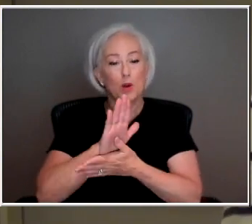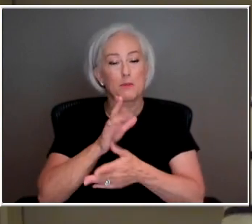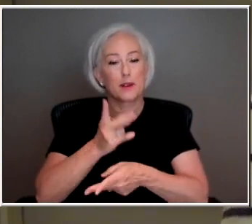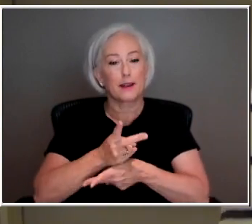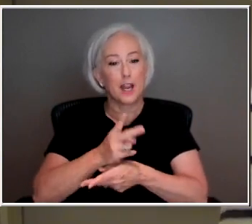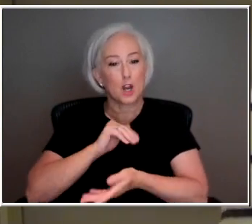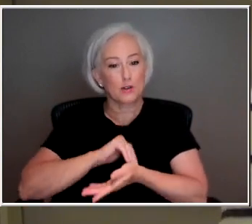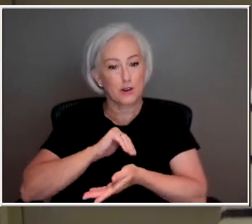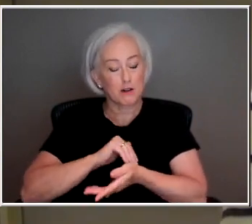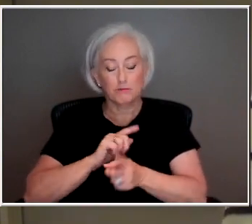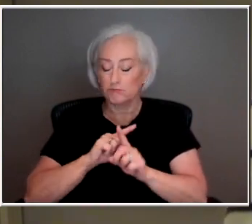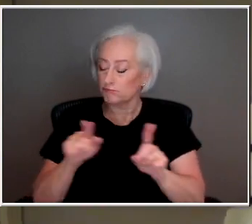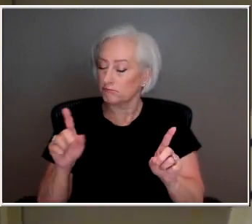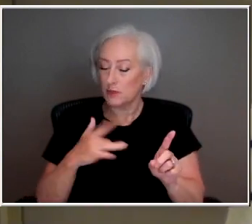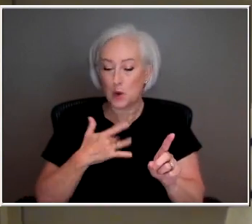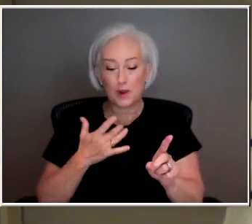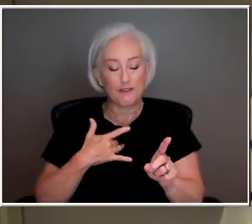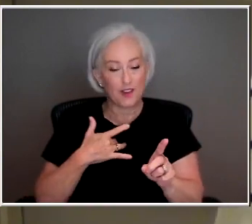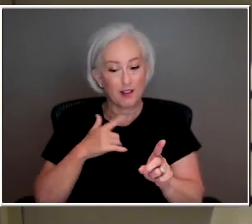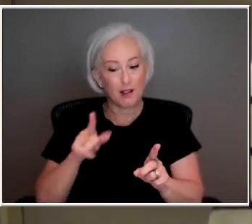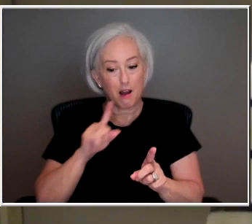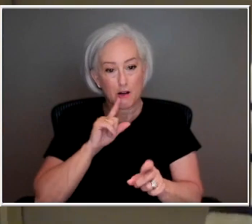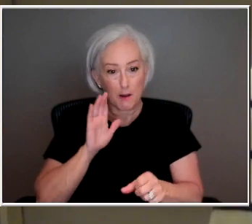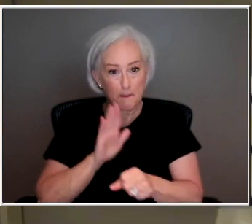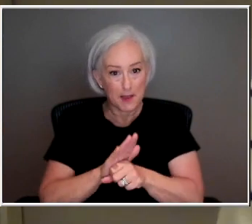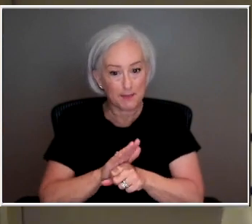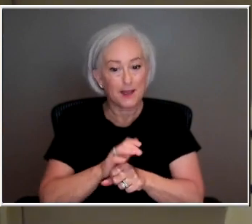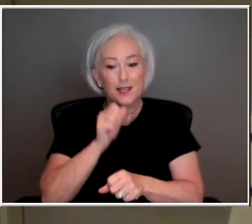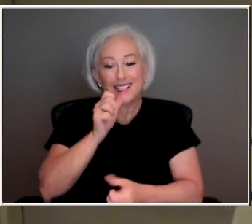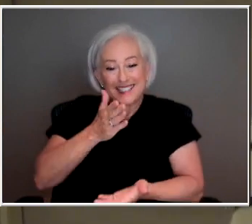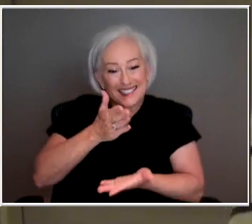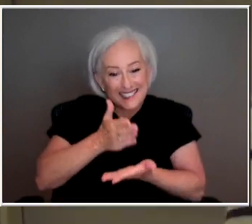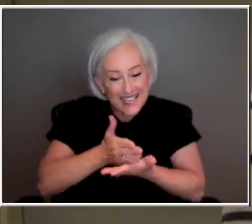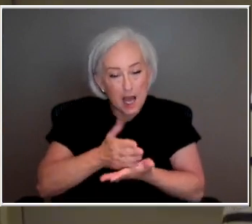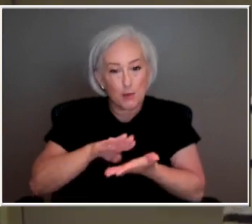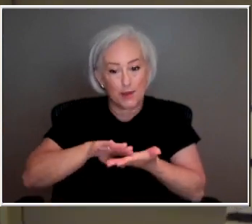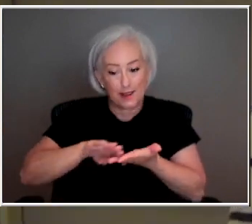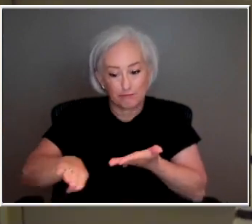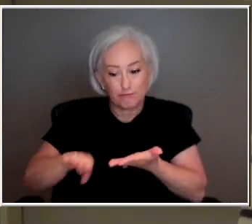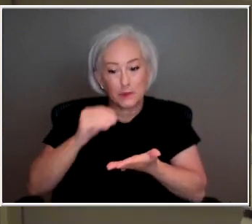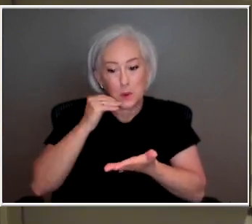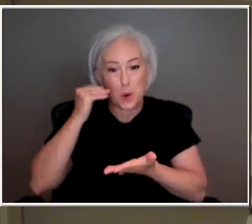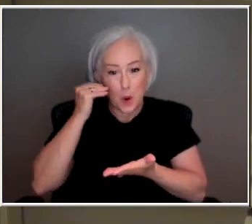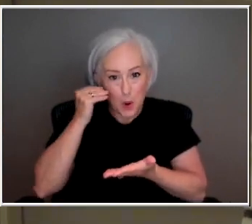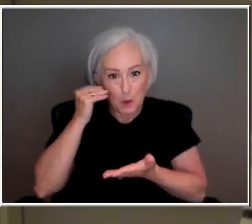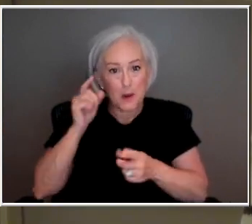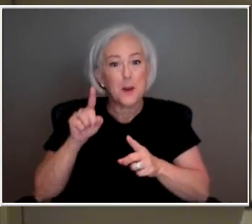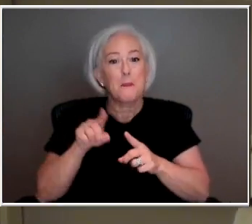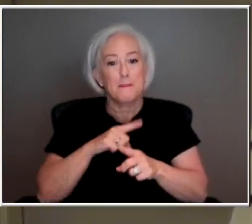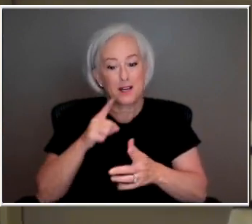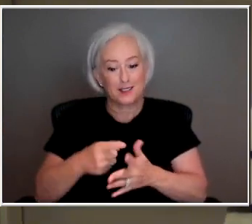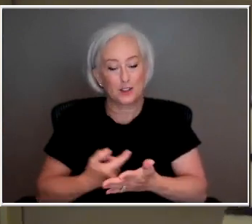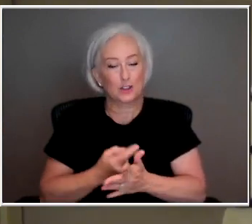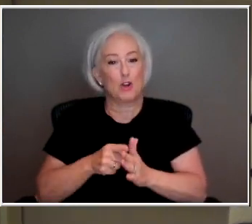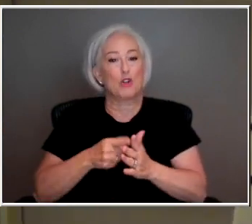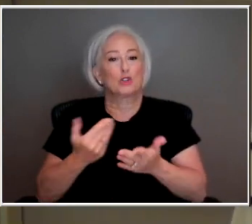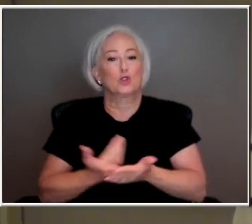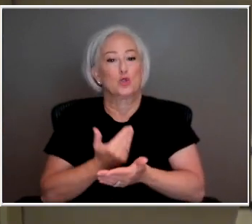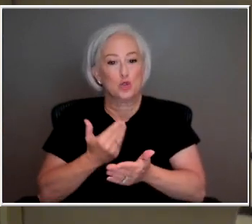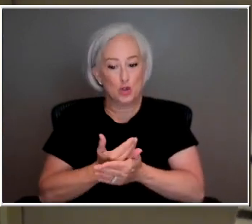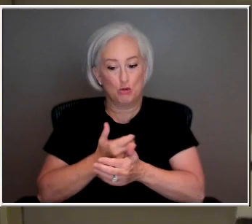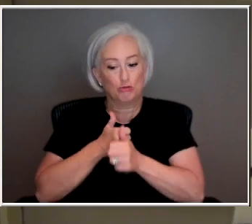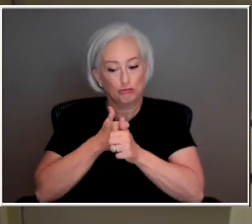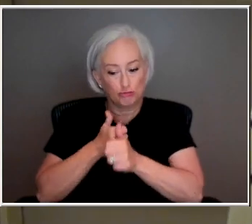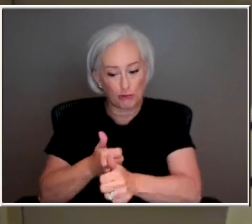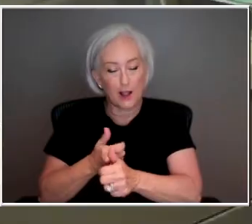this patient doesn't end at the time of their discharge, but really that just begins a new stage of their following with KU, and that is in